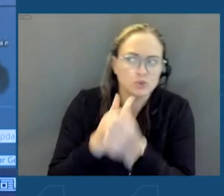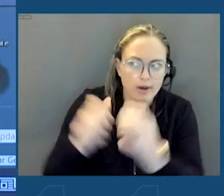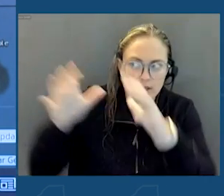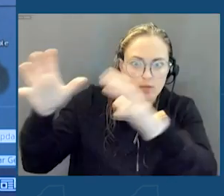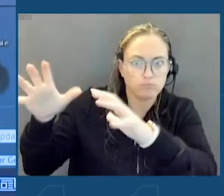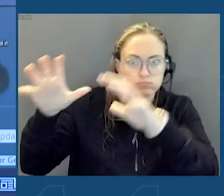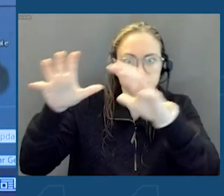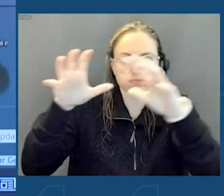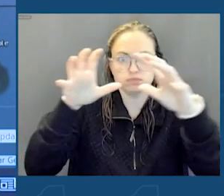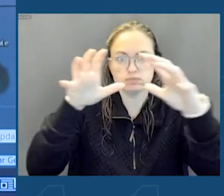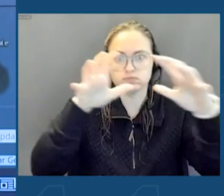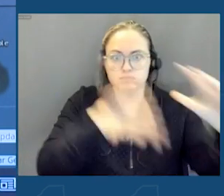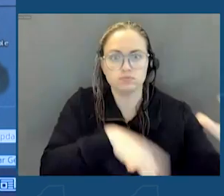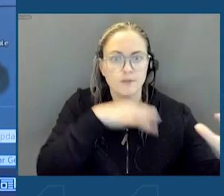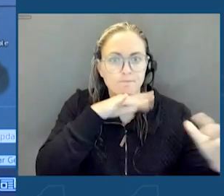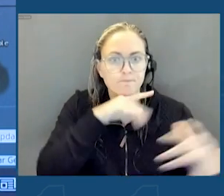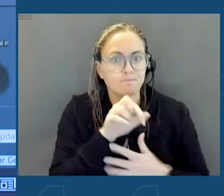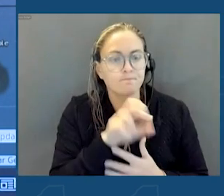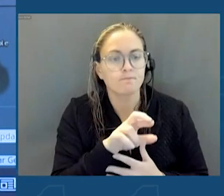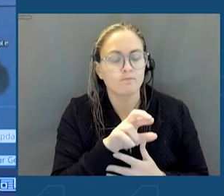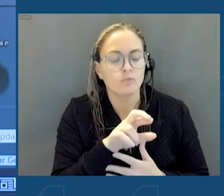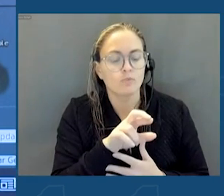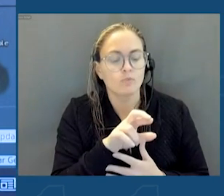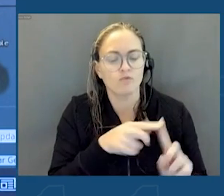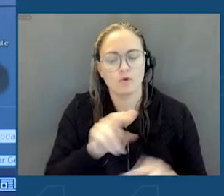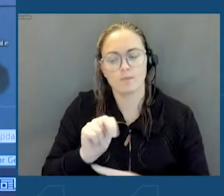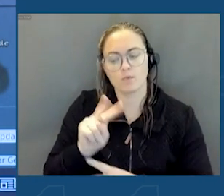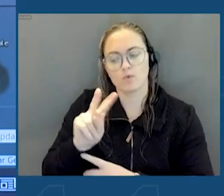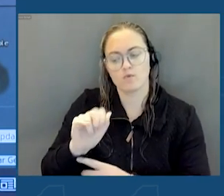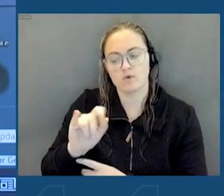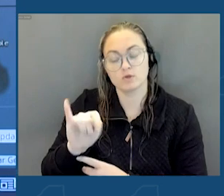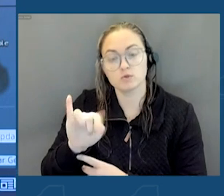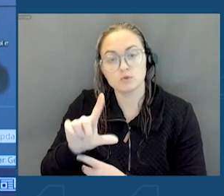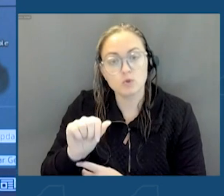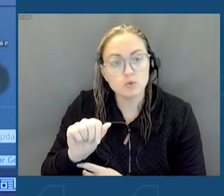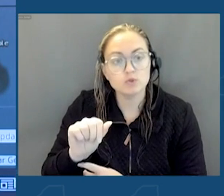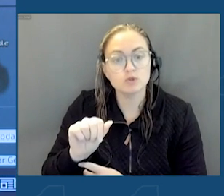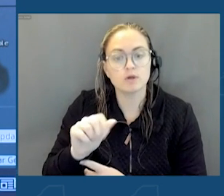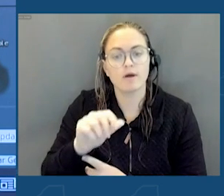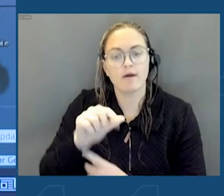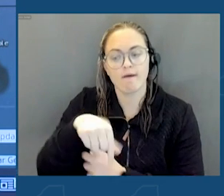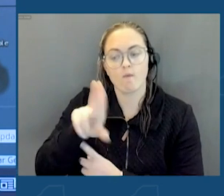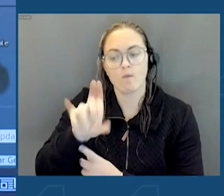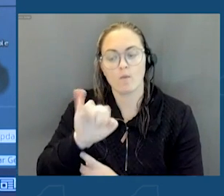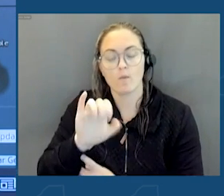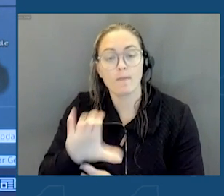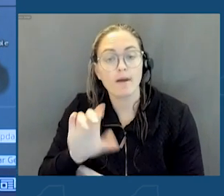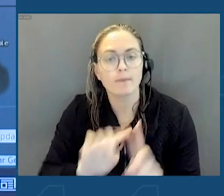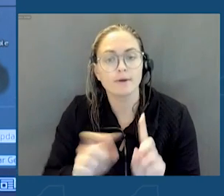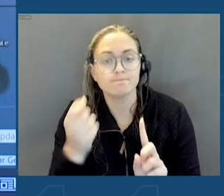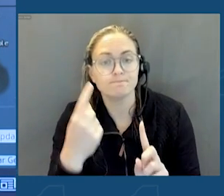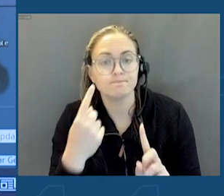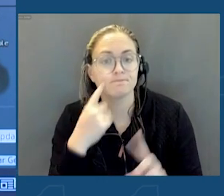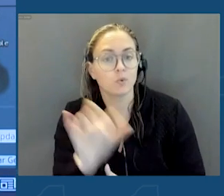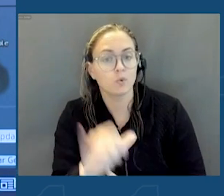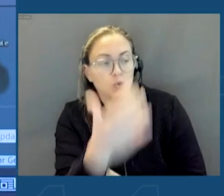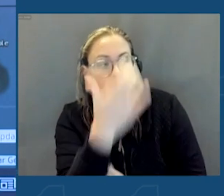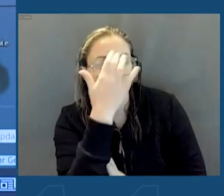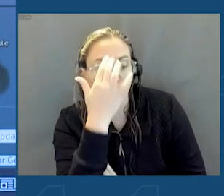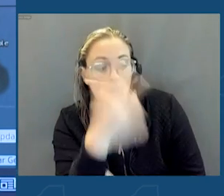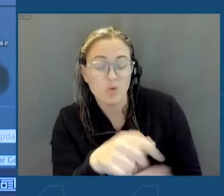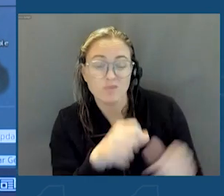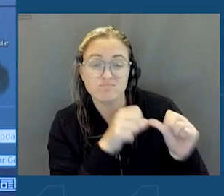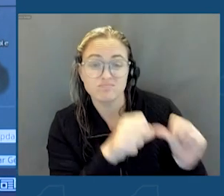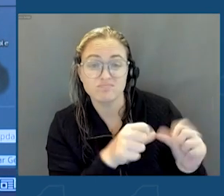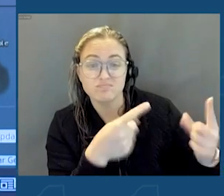is originating from primarily Nova Scotia, eastern, and also Quebec, but also, knowing that this is going to continue to have